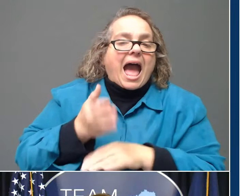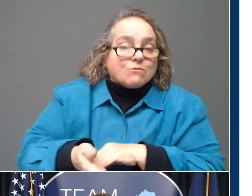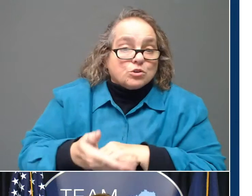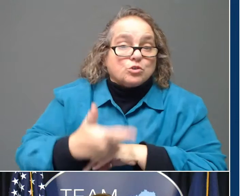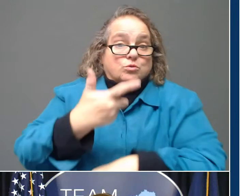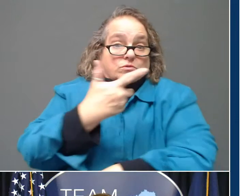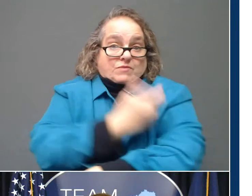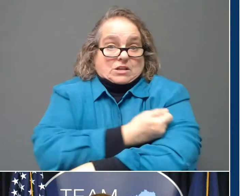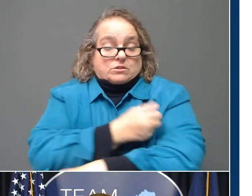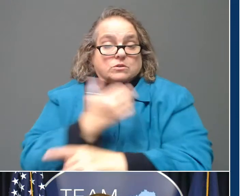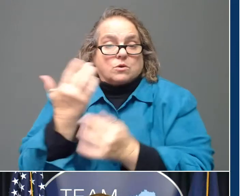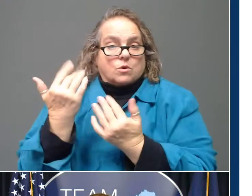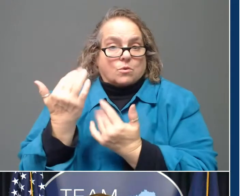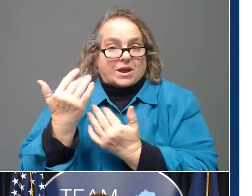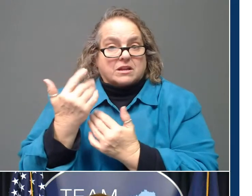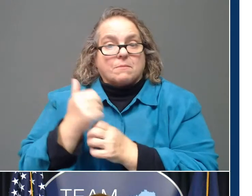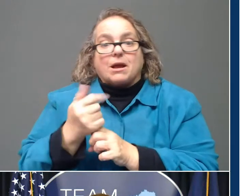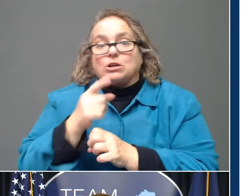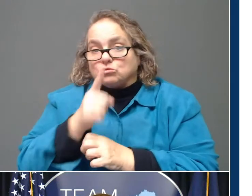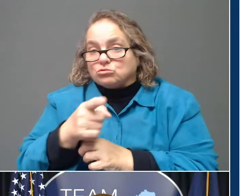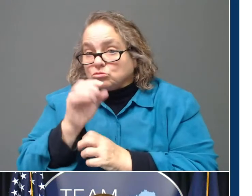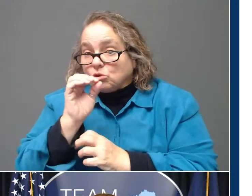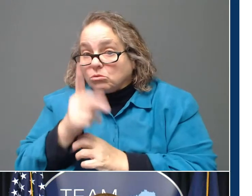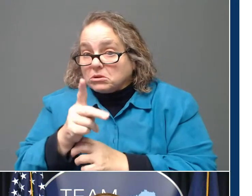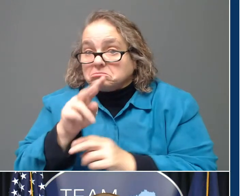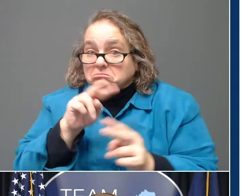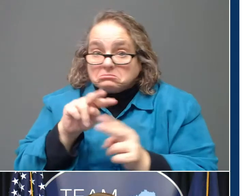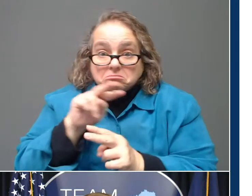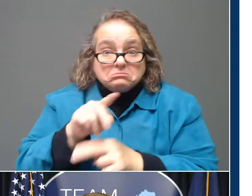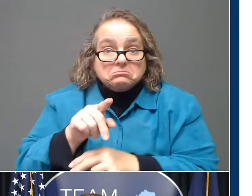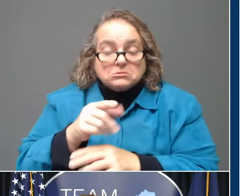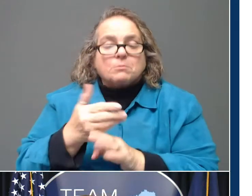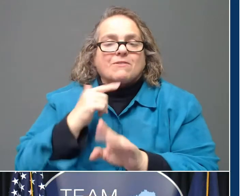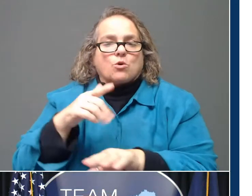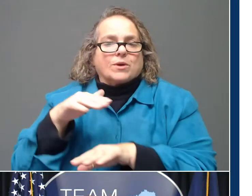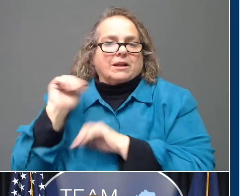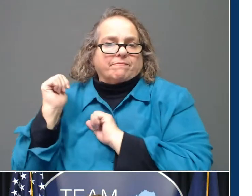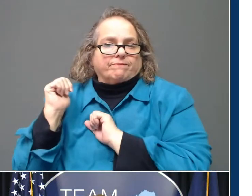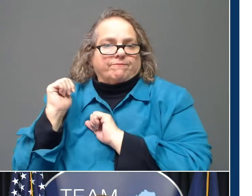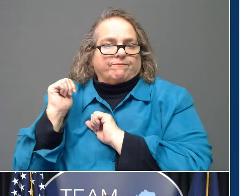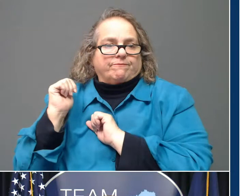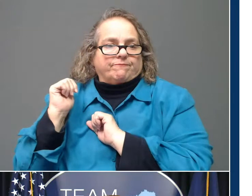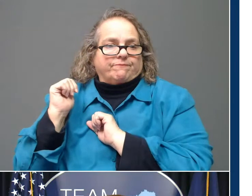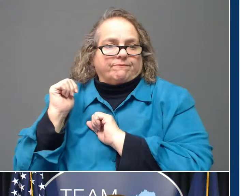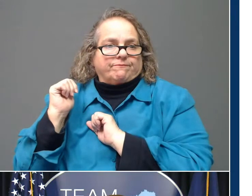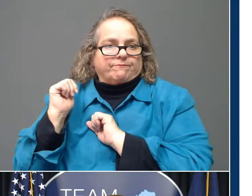you're okay and fine before leaving the building. Now, as Philly said earlier,